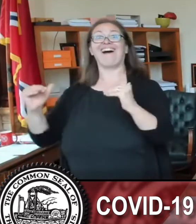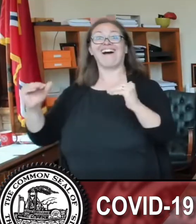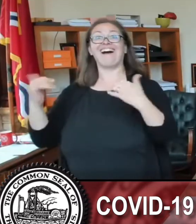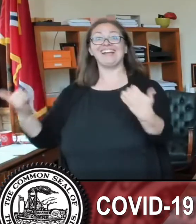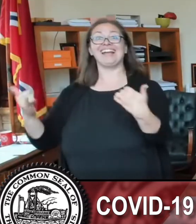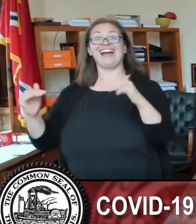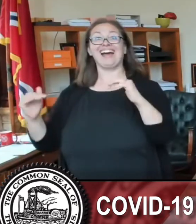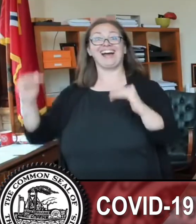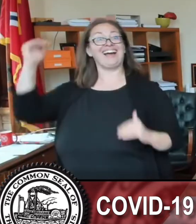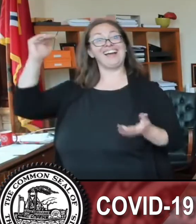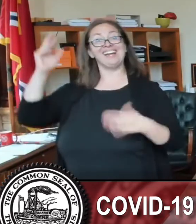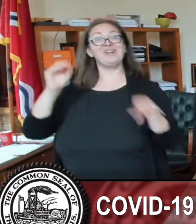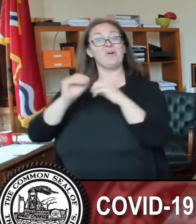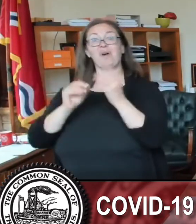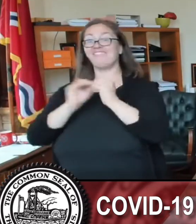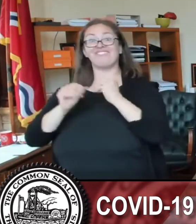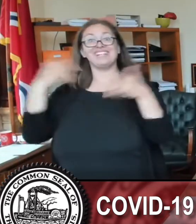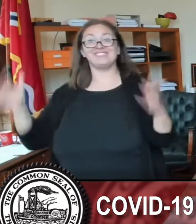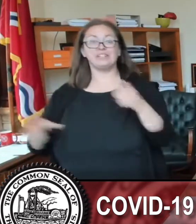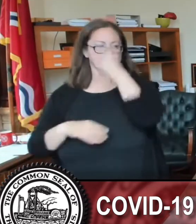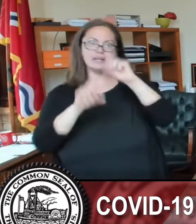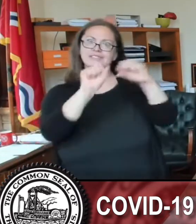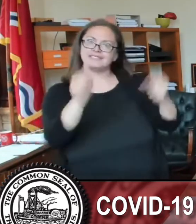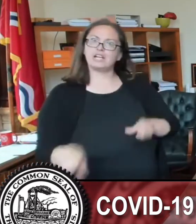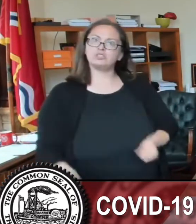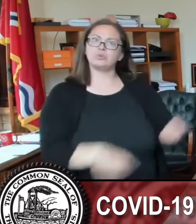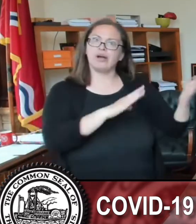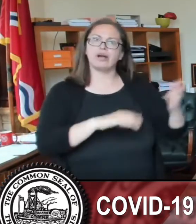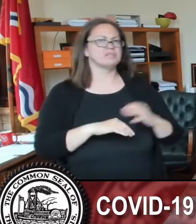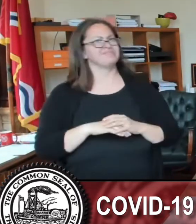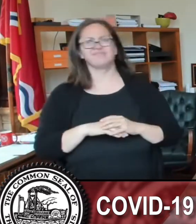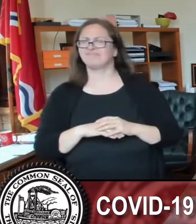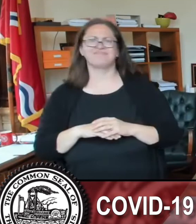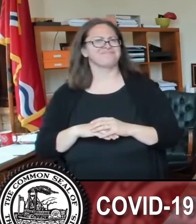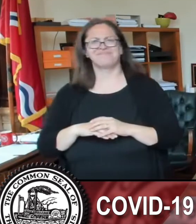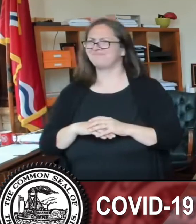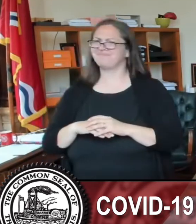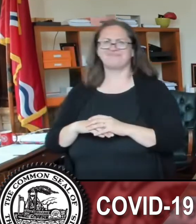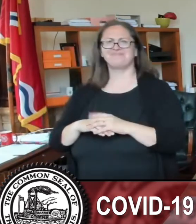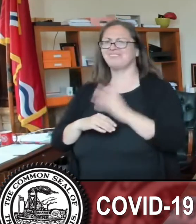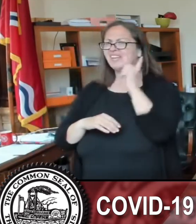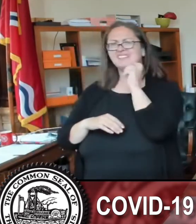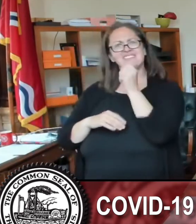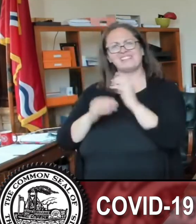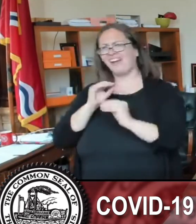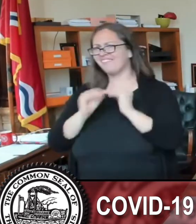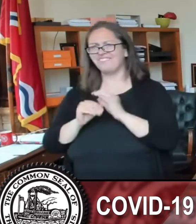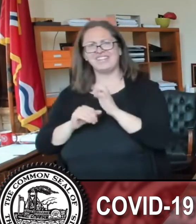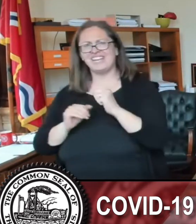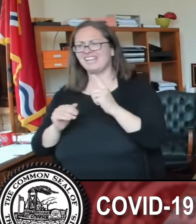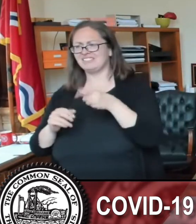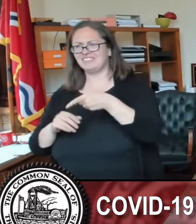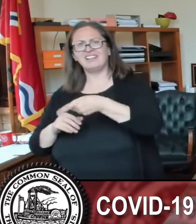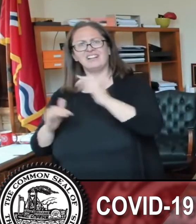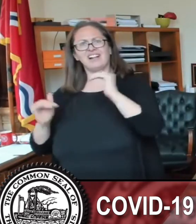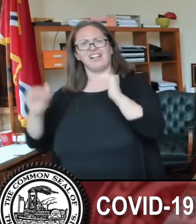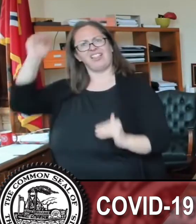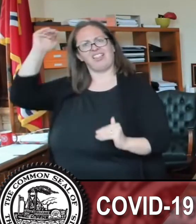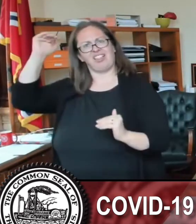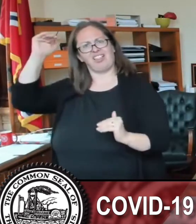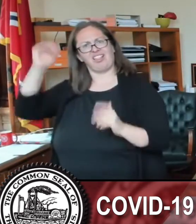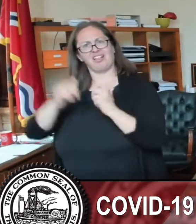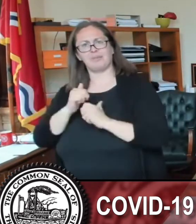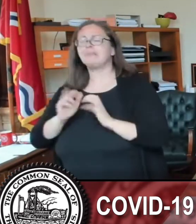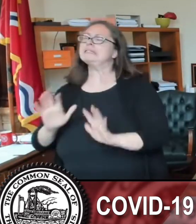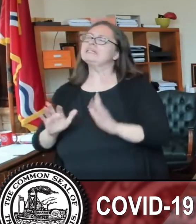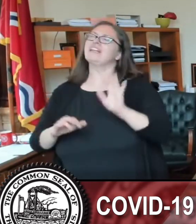in our city today and in our region and in our country. So those are my thoughts about the